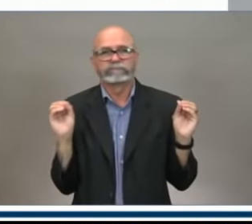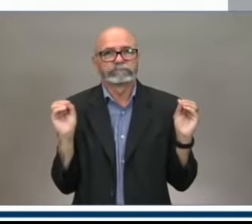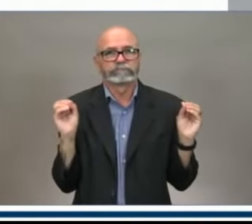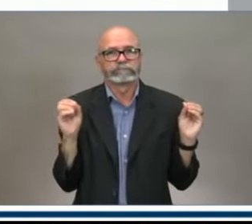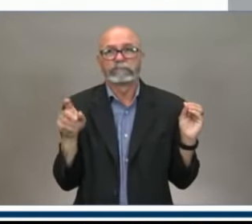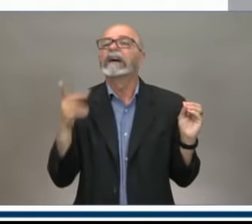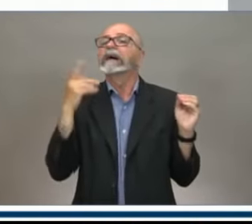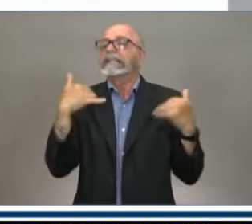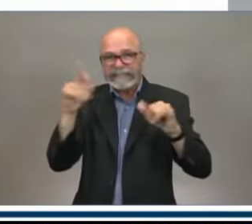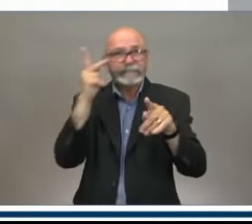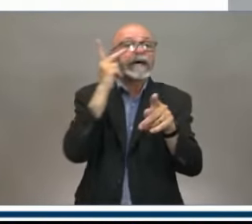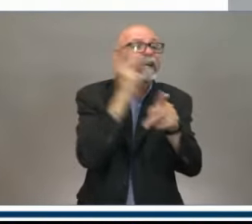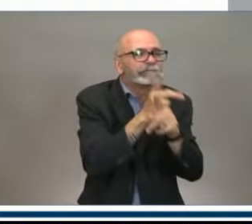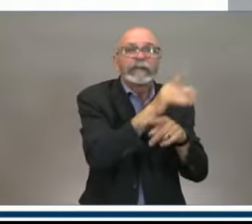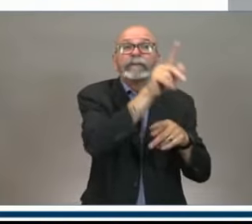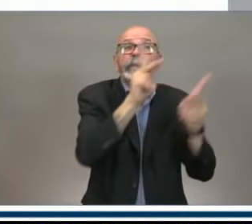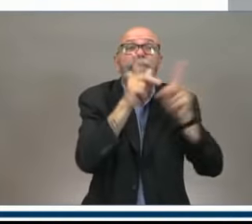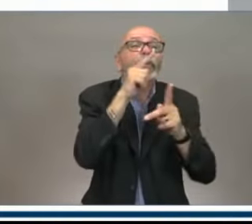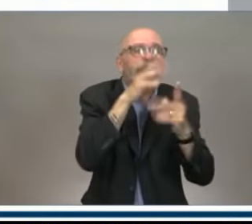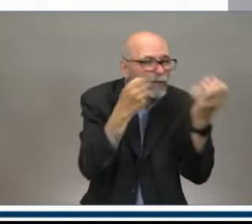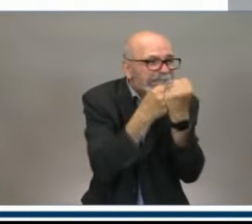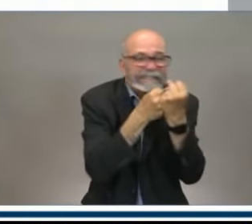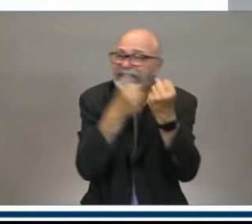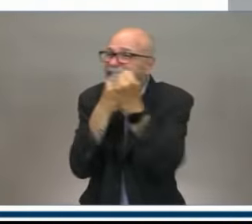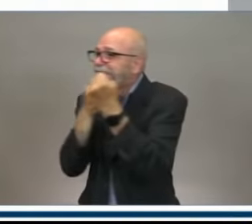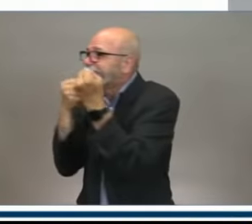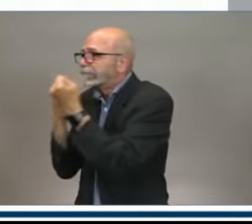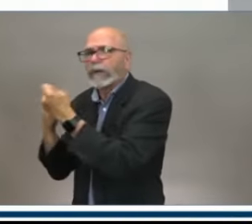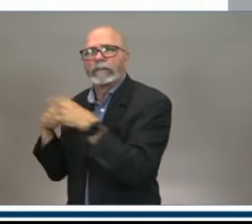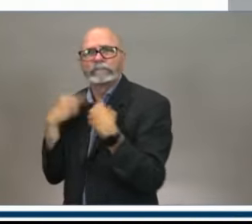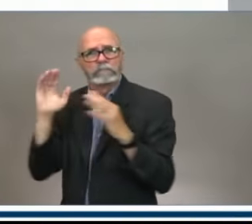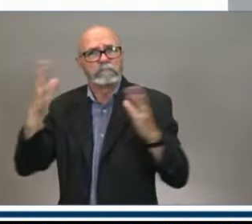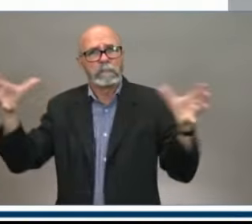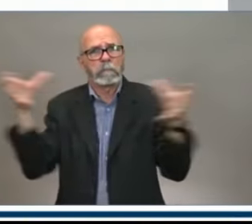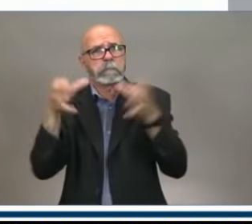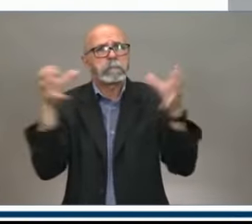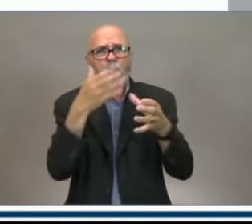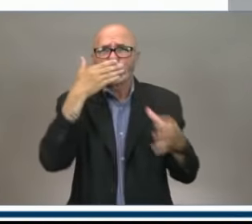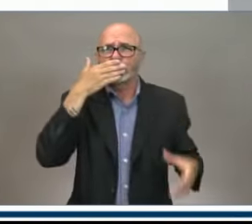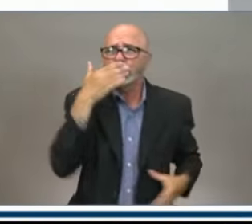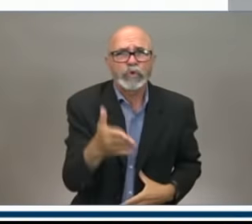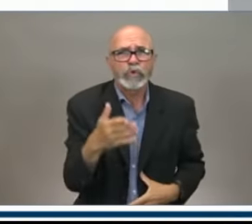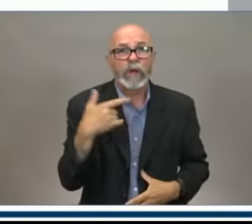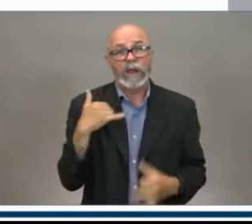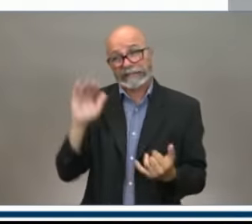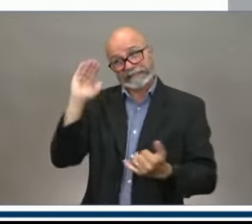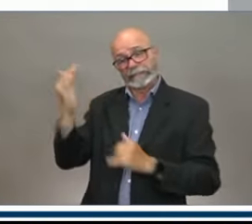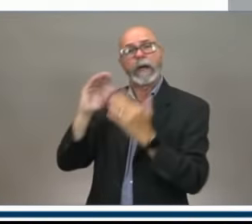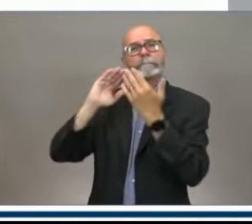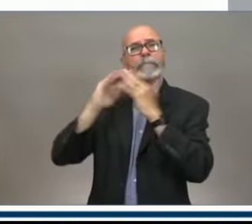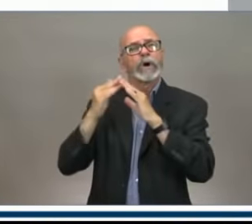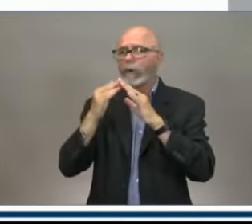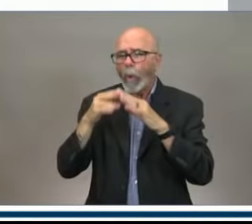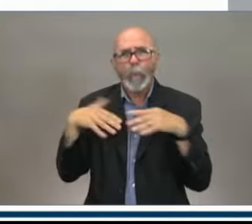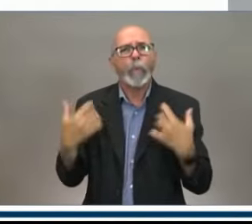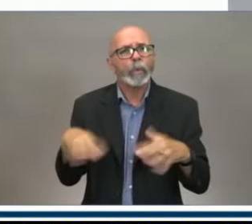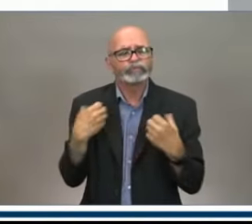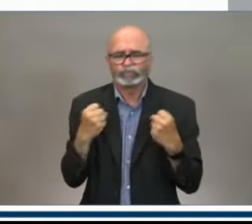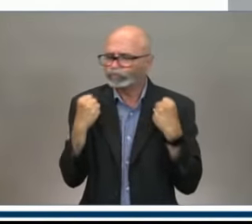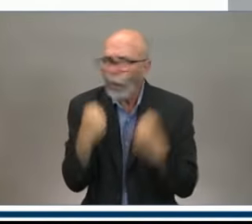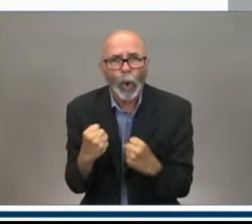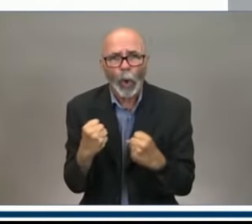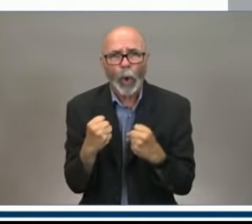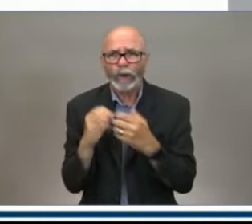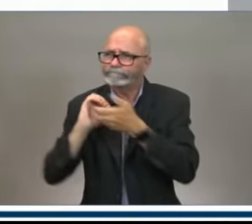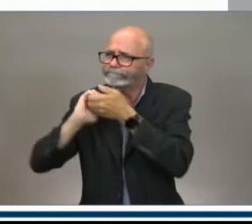recovery from the first wave of COVID-19. Our strength is in our community and our collectiveness, and we really need to continue